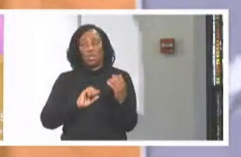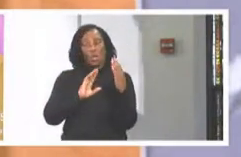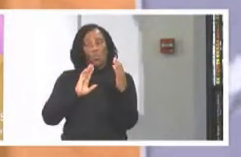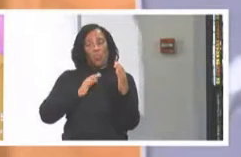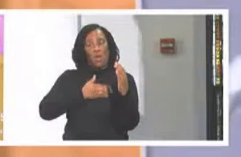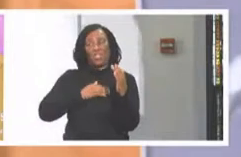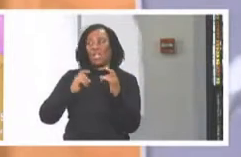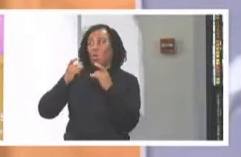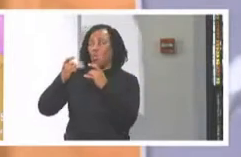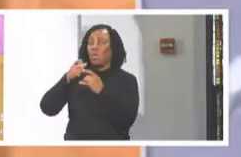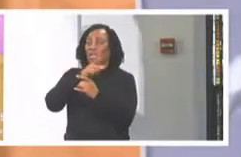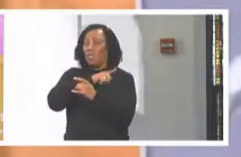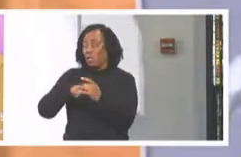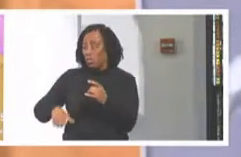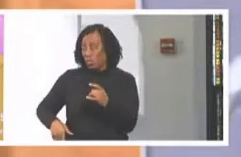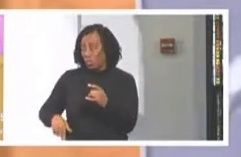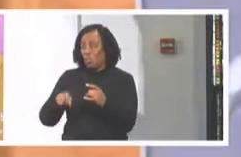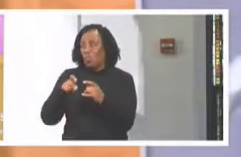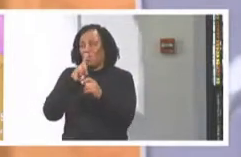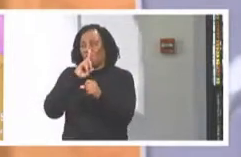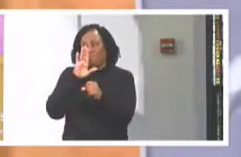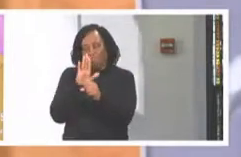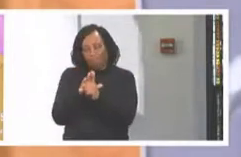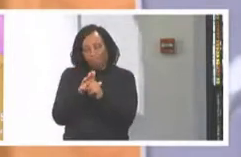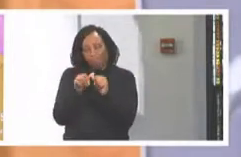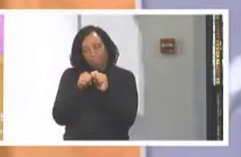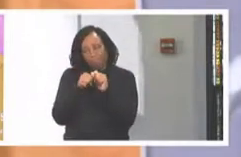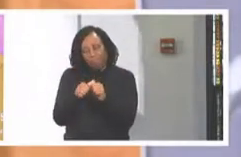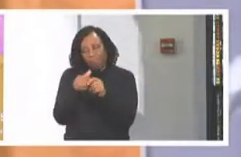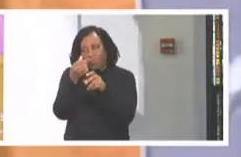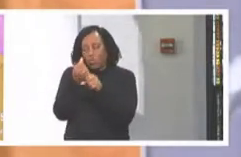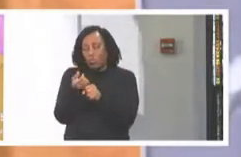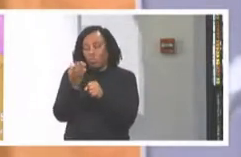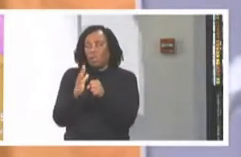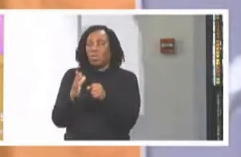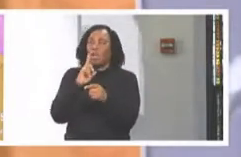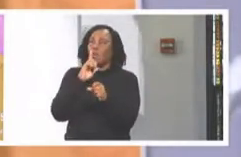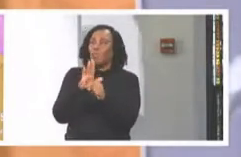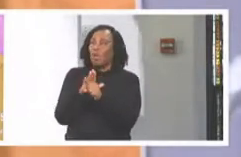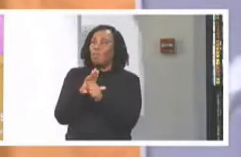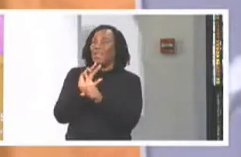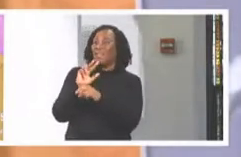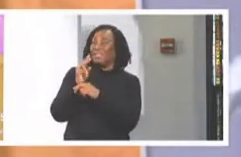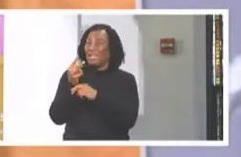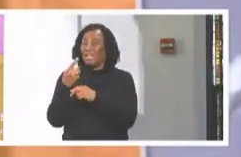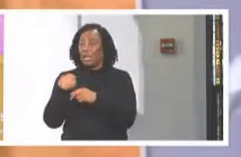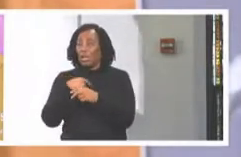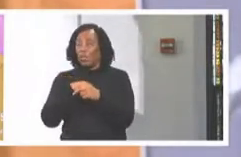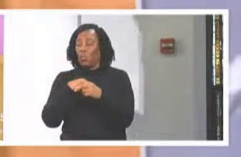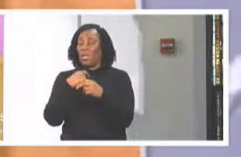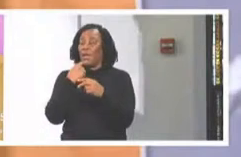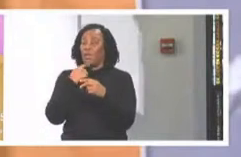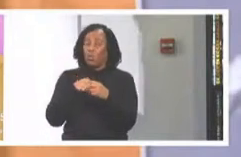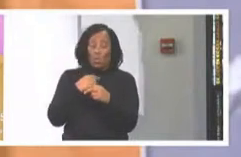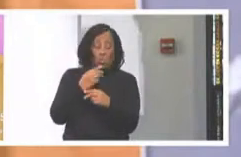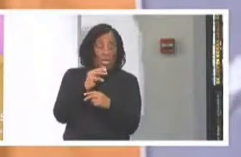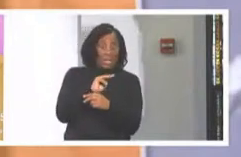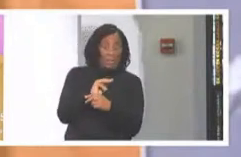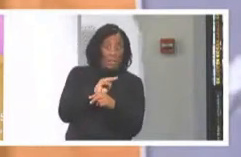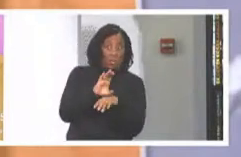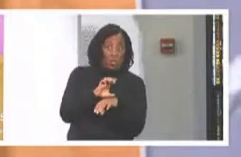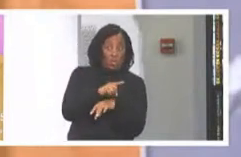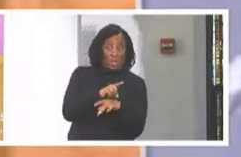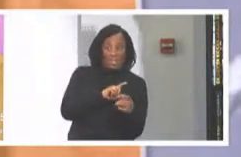first affirming or reaffirming our commitment to trust God's promises. And secondly, we are told the Macedonians gave.